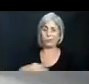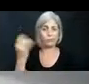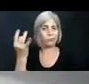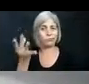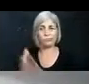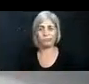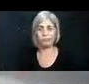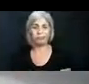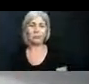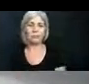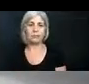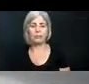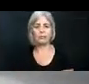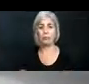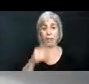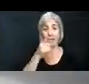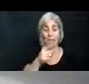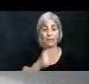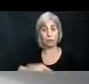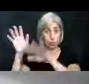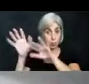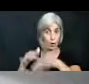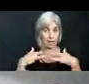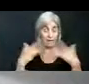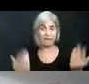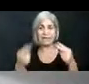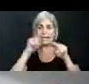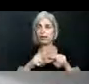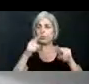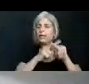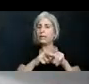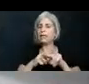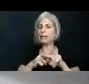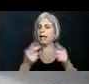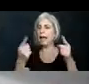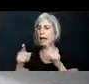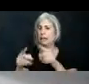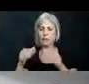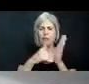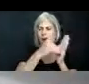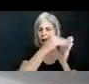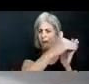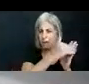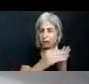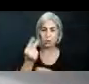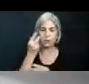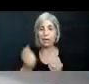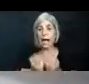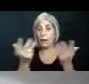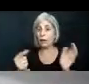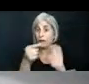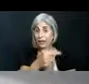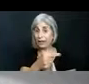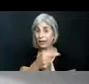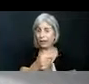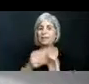So these precipitation events are increasing in frequency and you can see just how much they've been